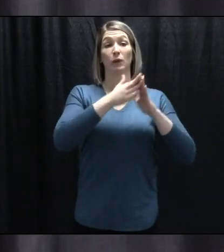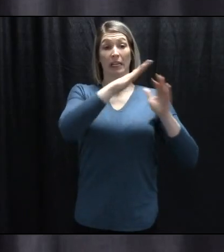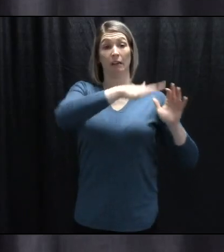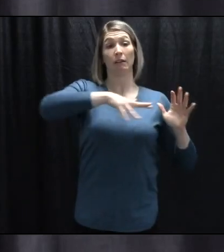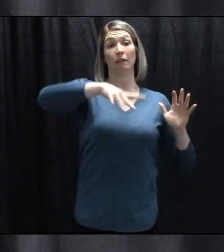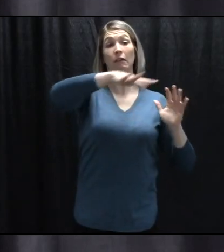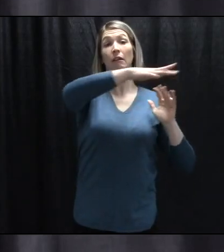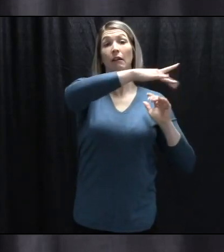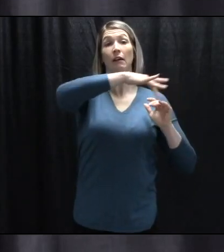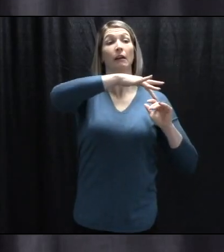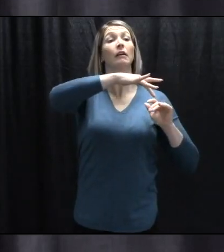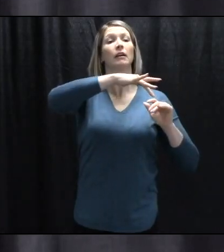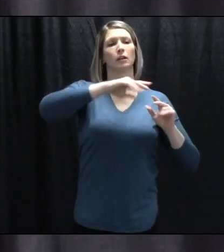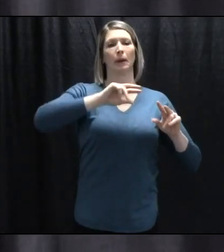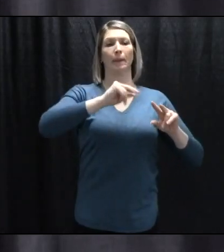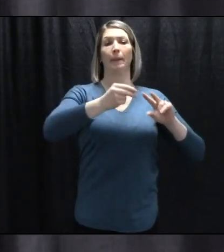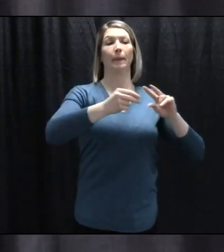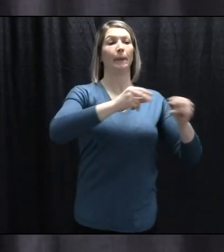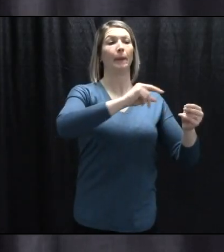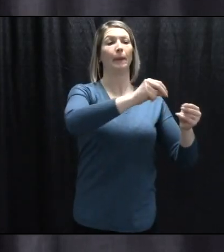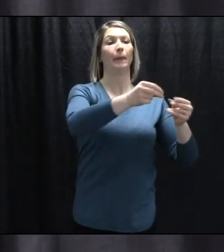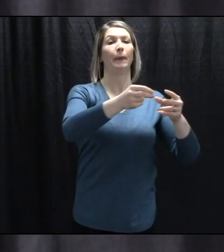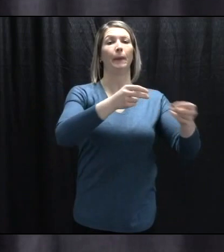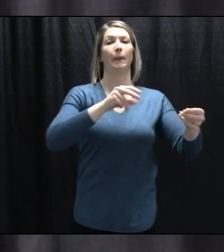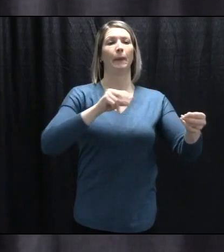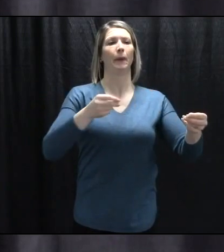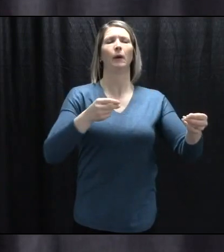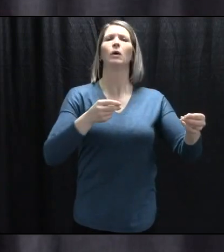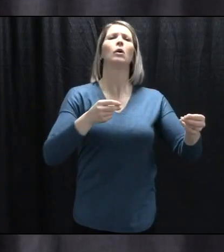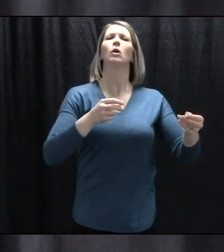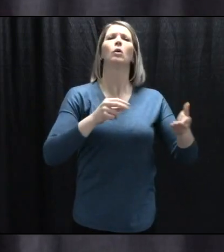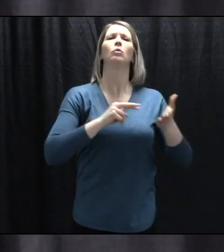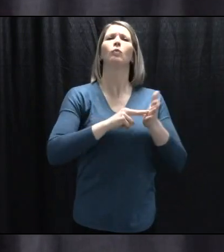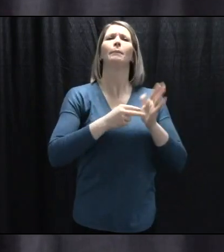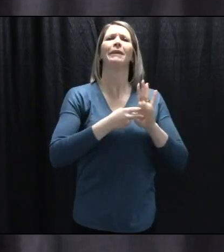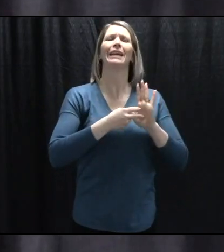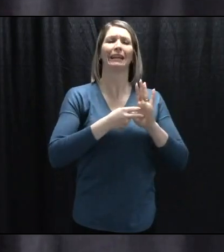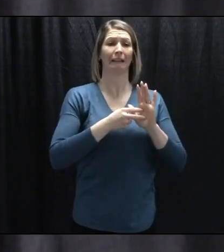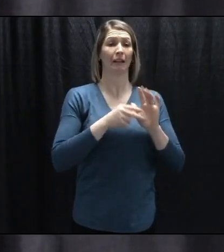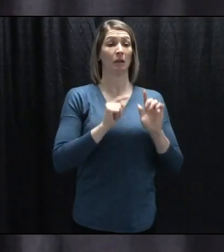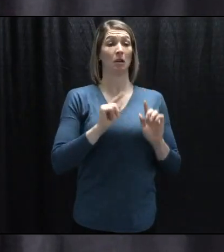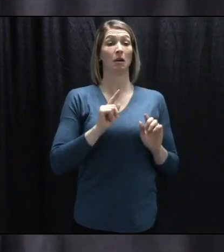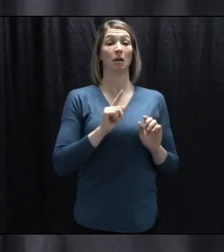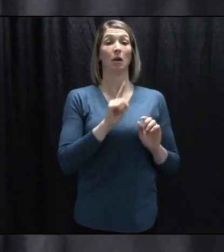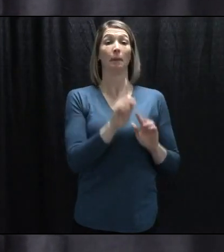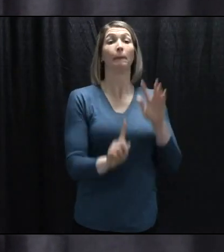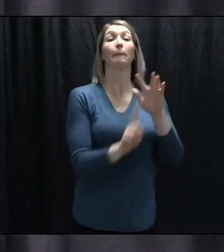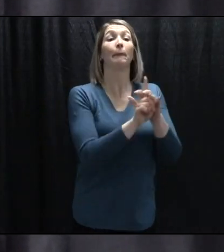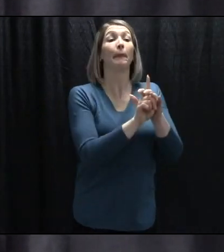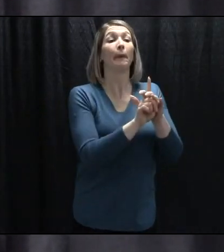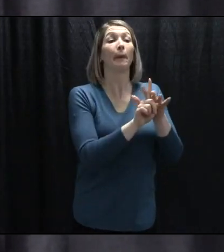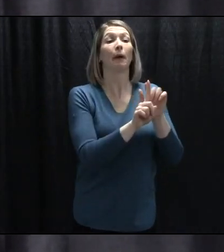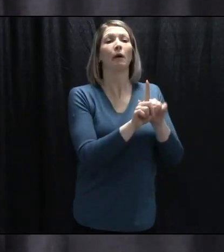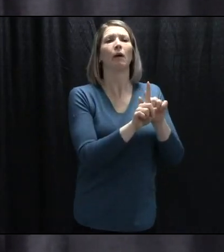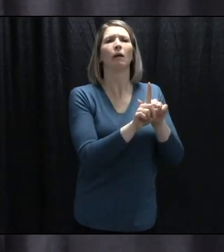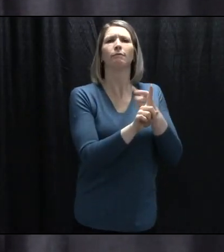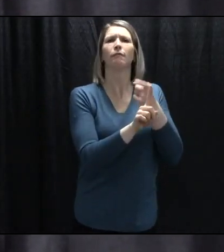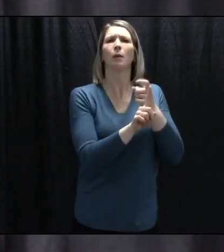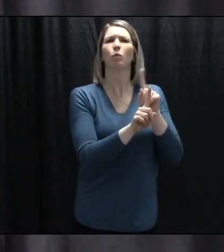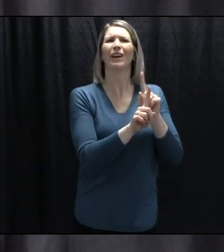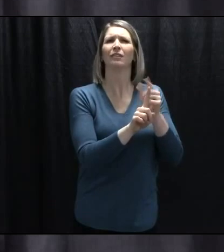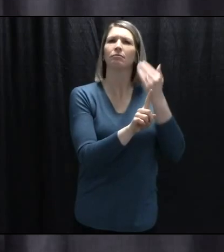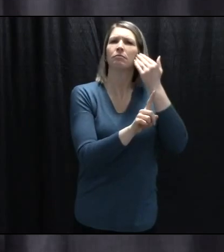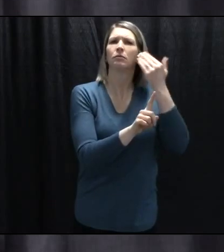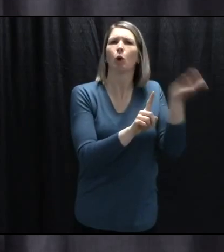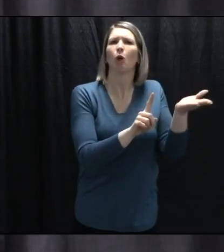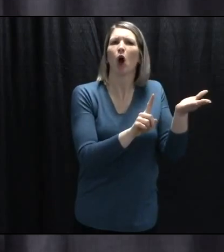community. So we have had some cases of transmission where the source was unknown, and so we assume that